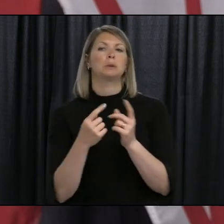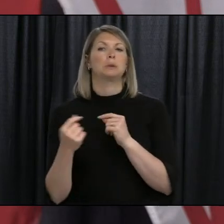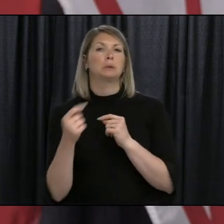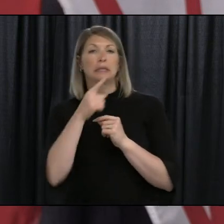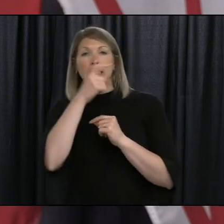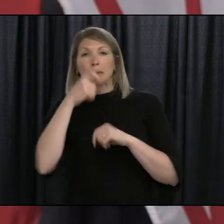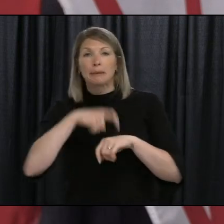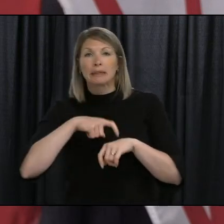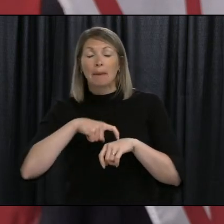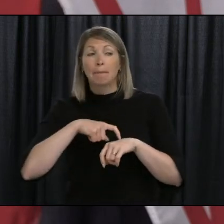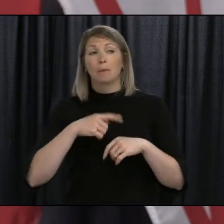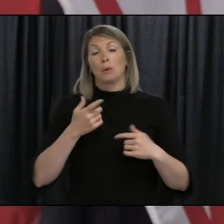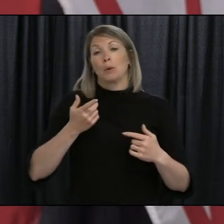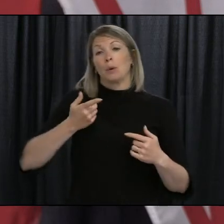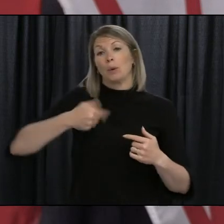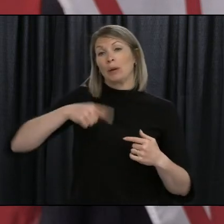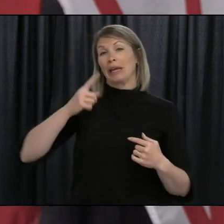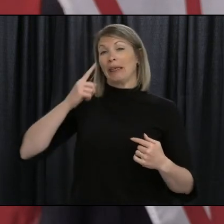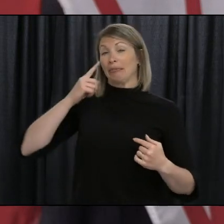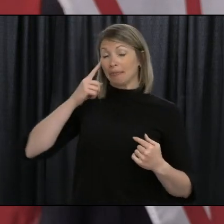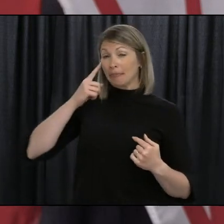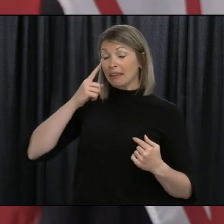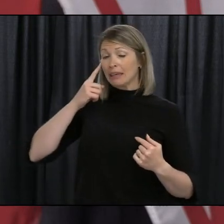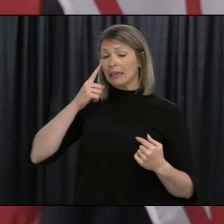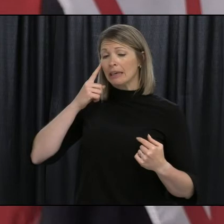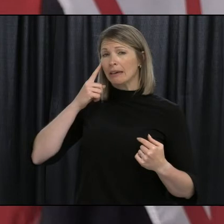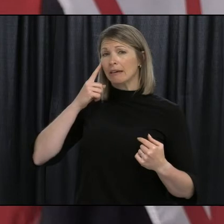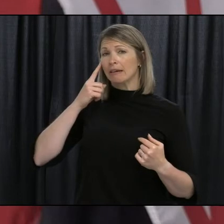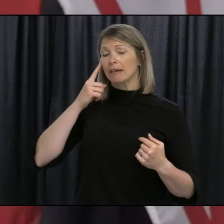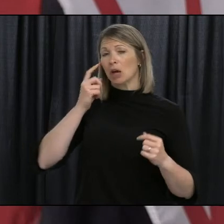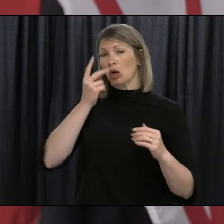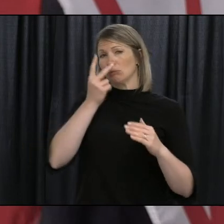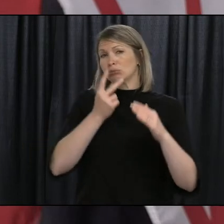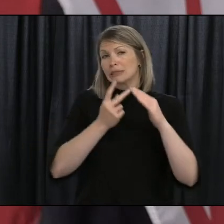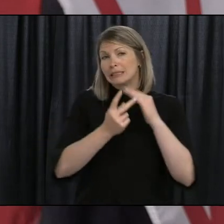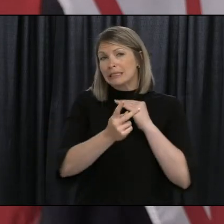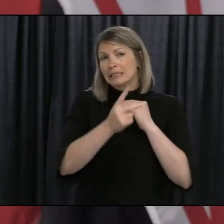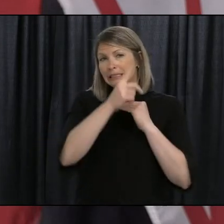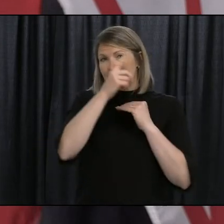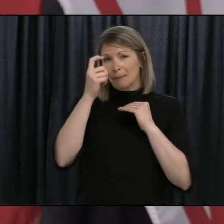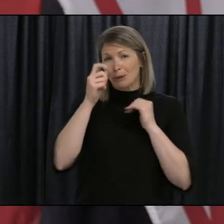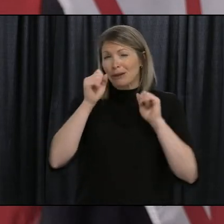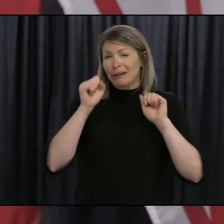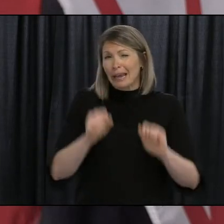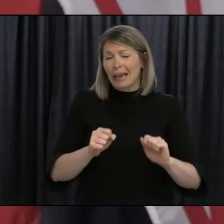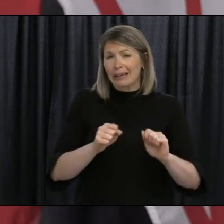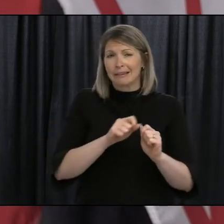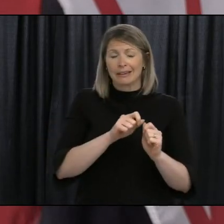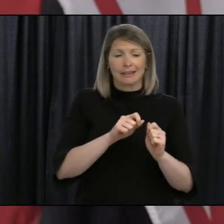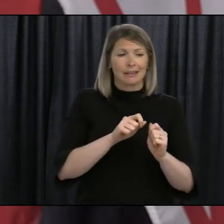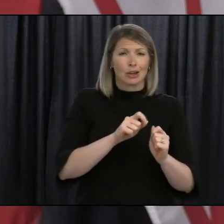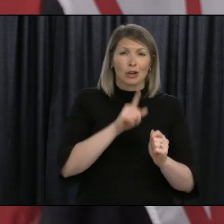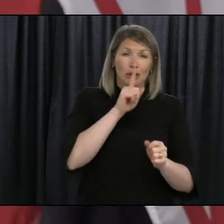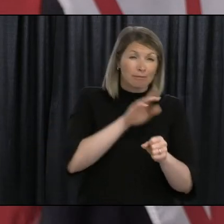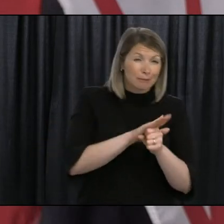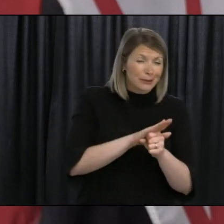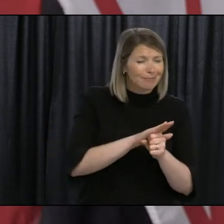You know, we think we've got a better understanding. I wouldn't say it's entirely accurate because we're still dealing with